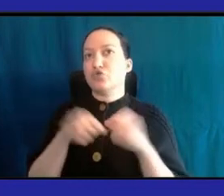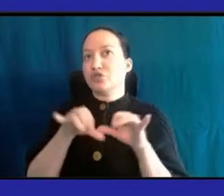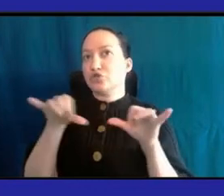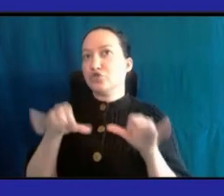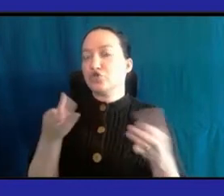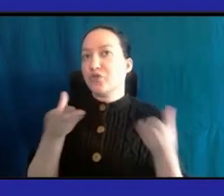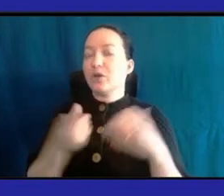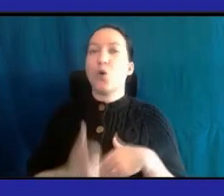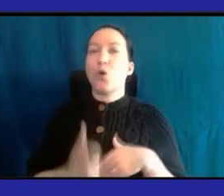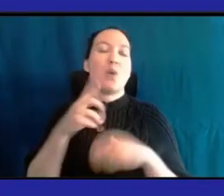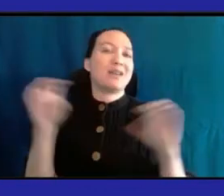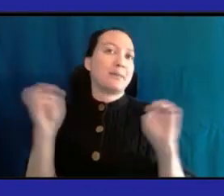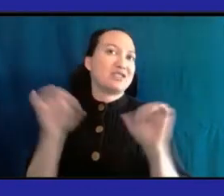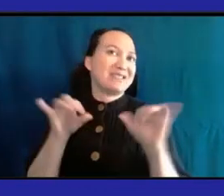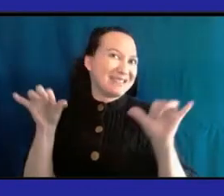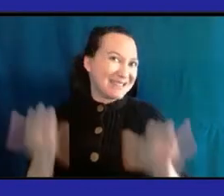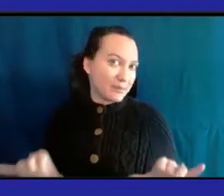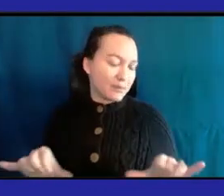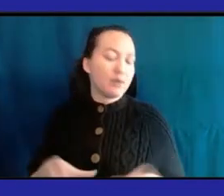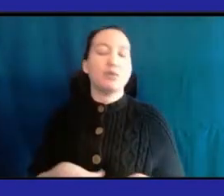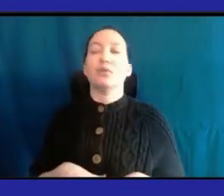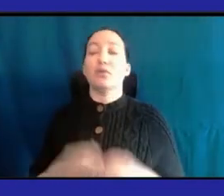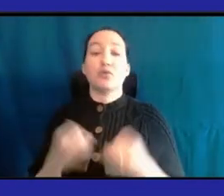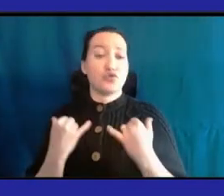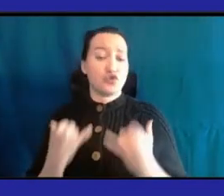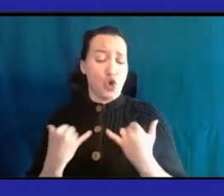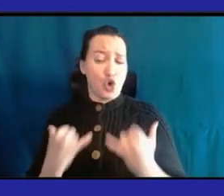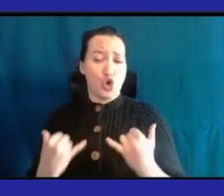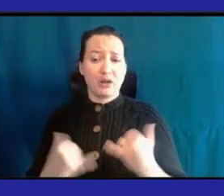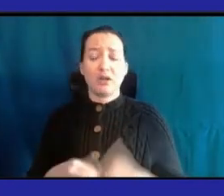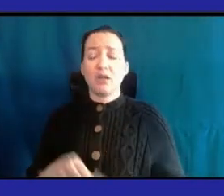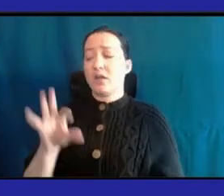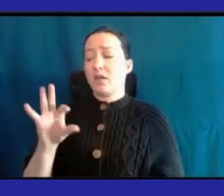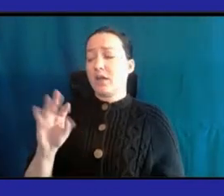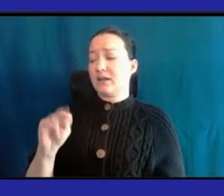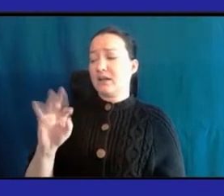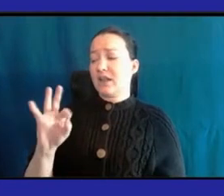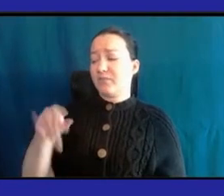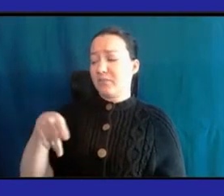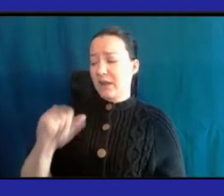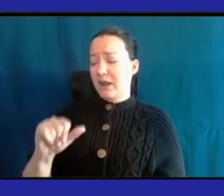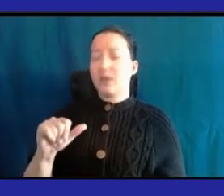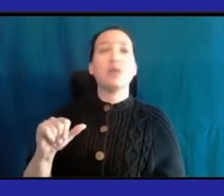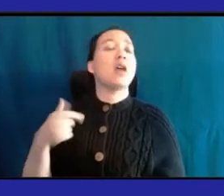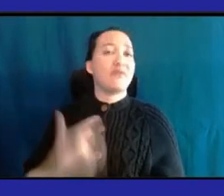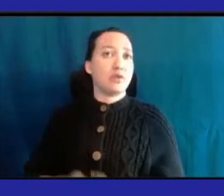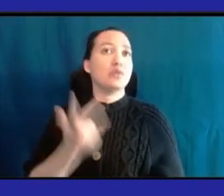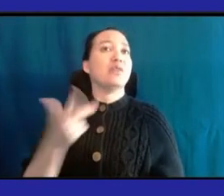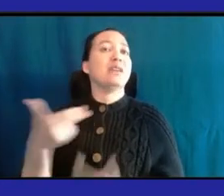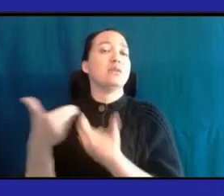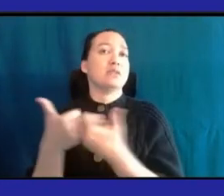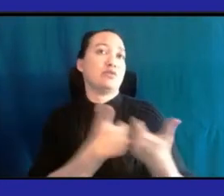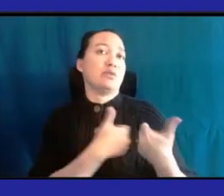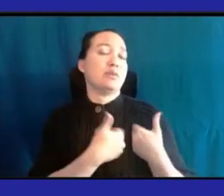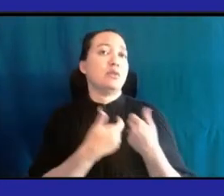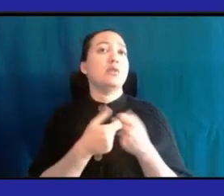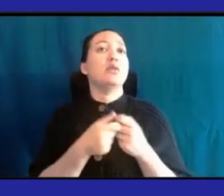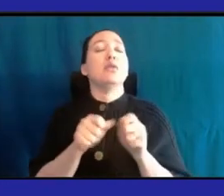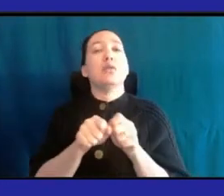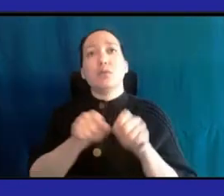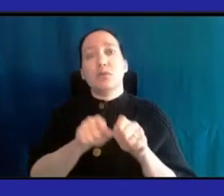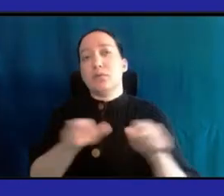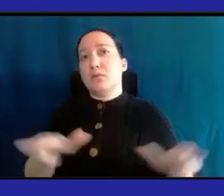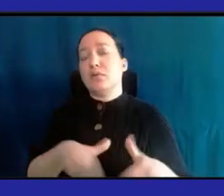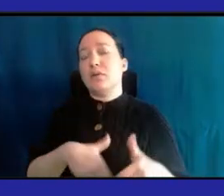emergency system. The current NFPA code requires three separate distribution branches for Category